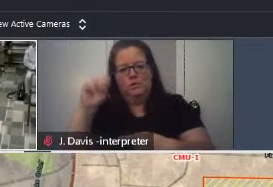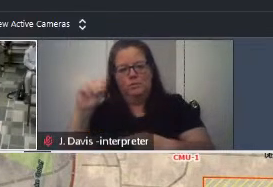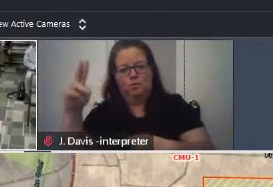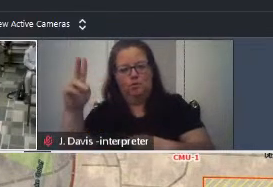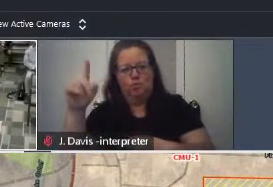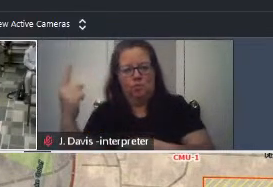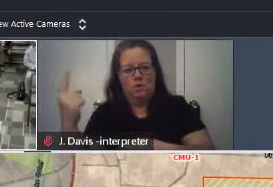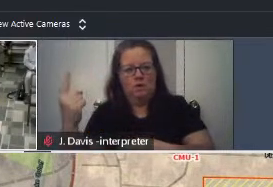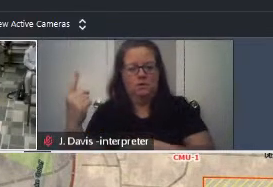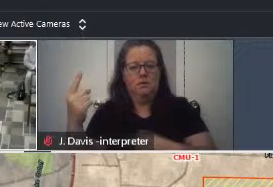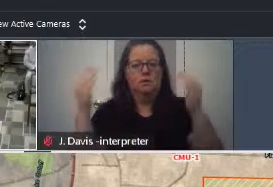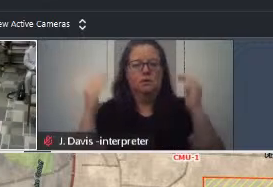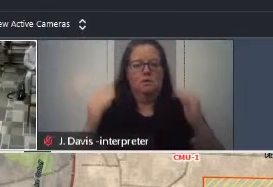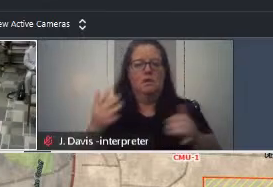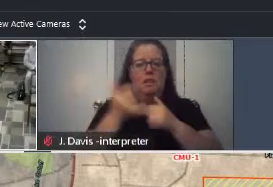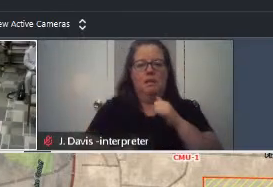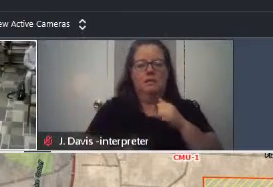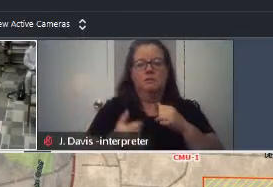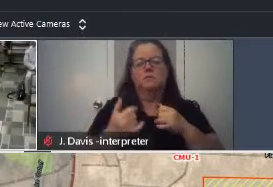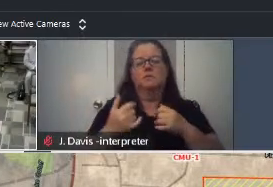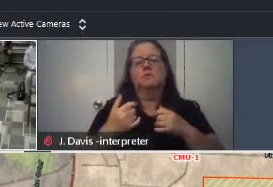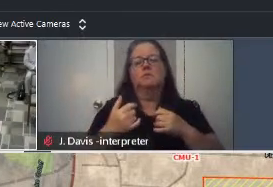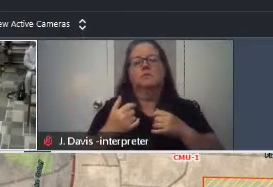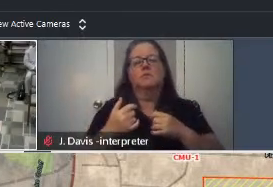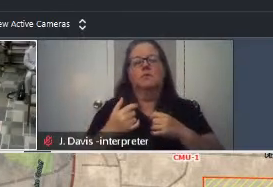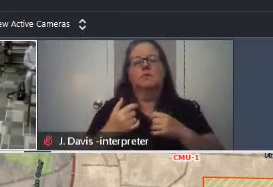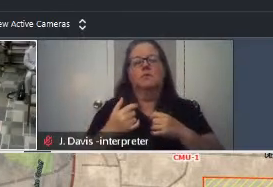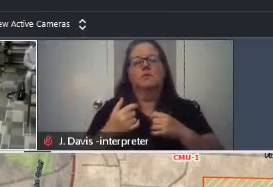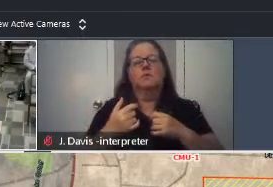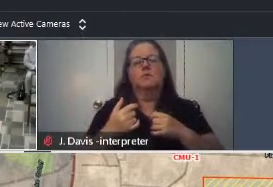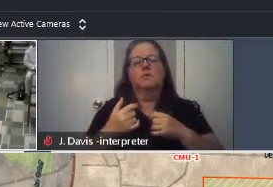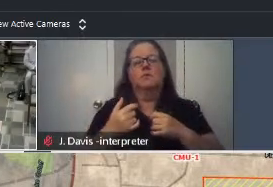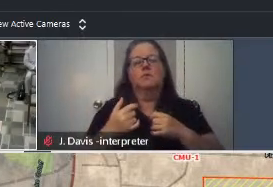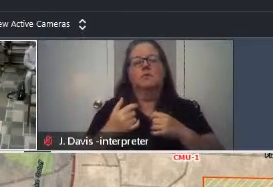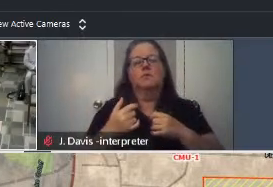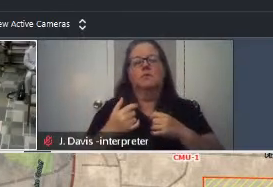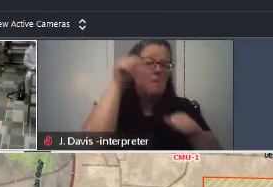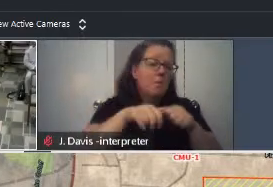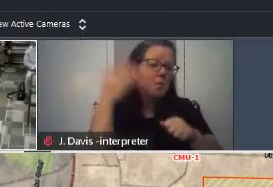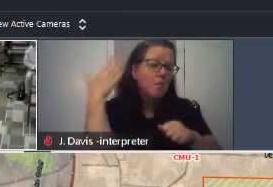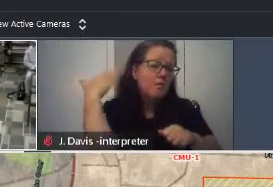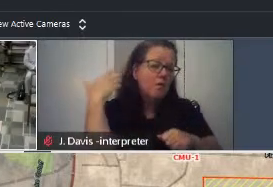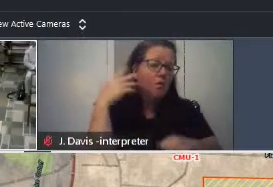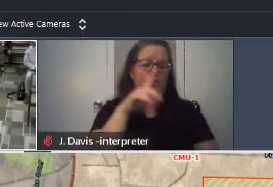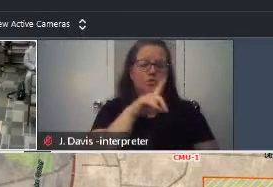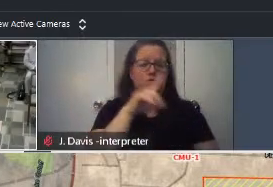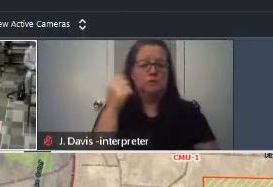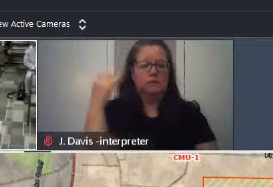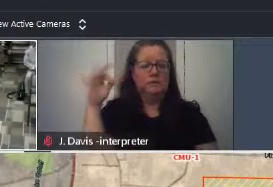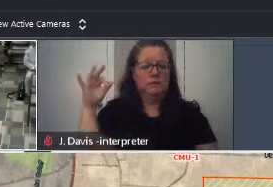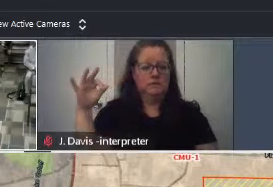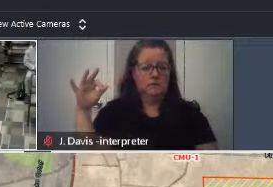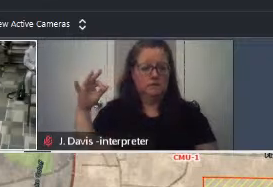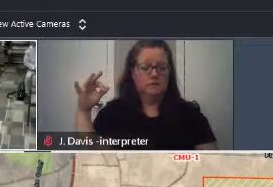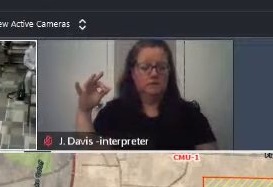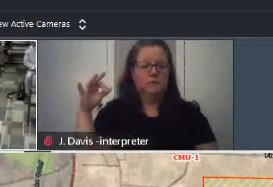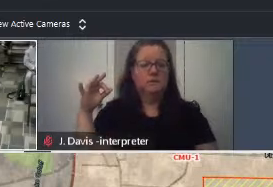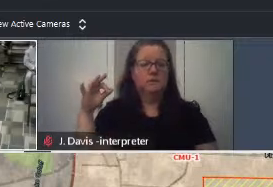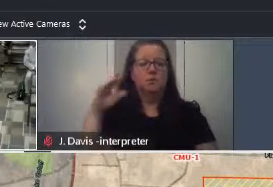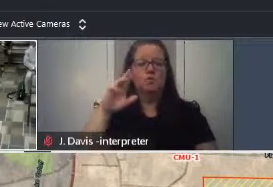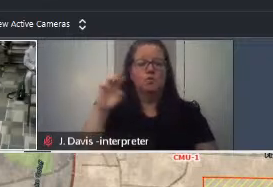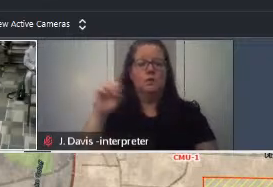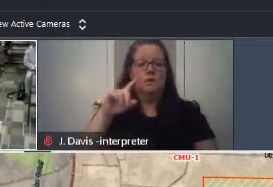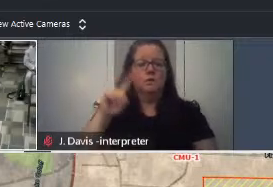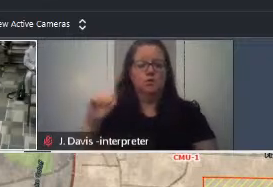And then finally, this also is an area that we have been looking at for a while. If you remember, at the beginning of 2019, there was a rezoning